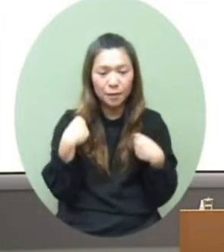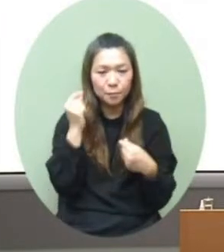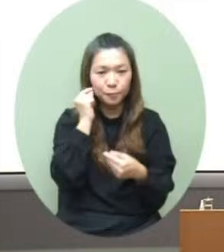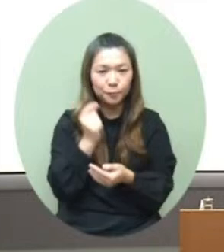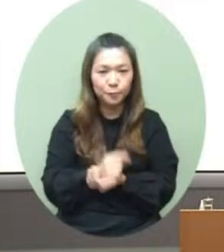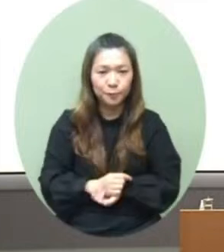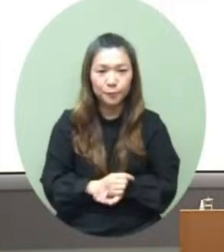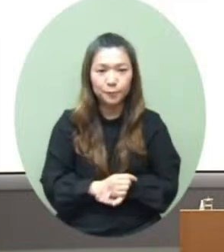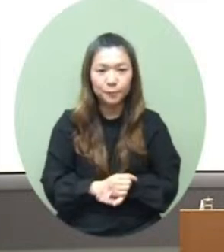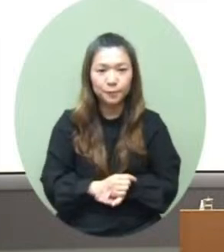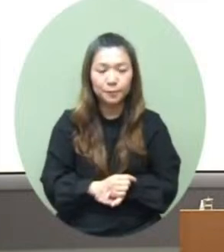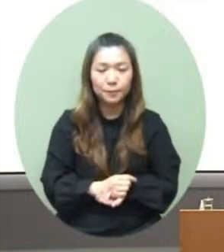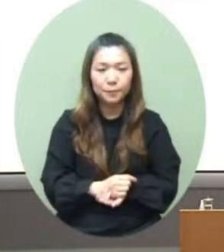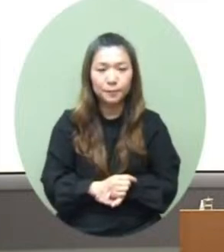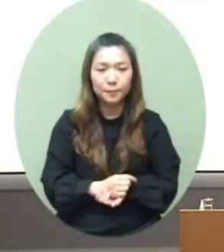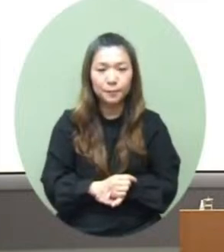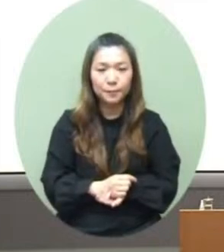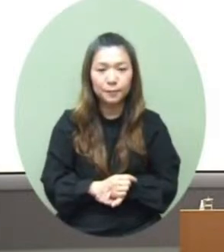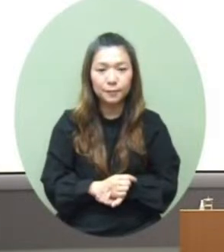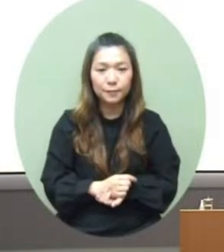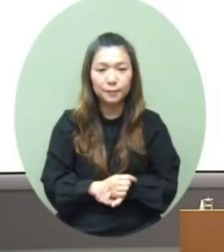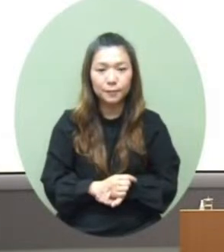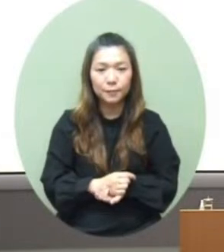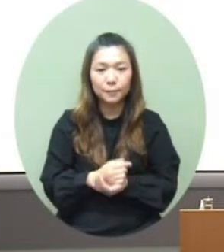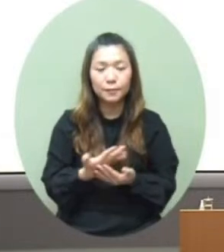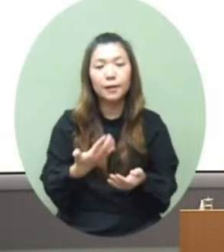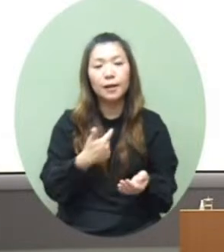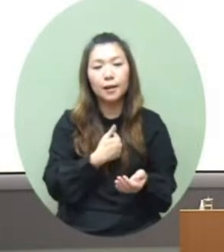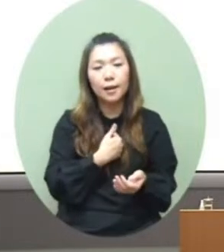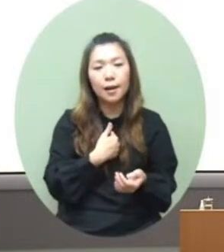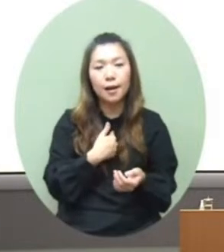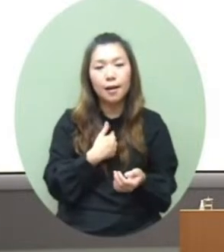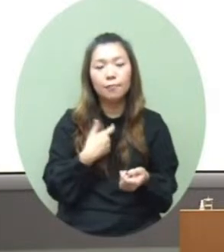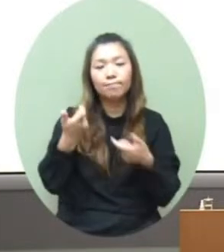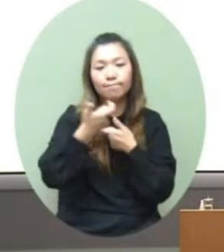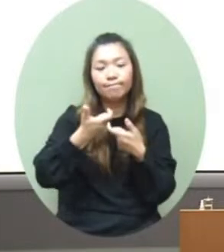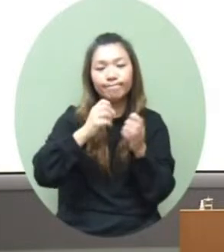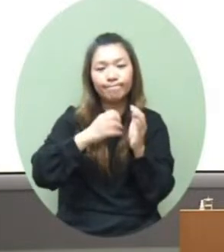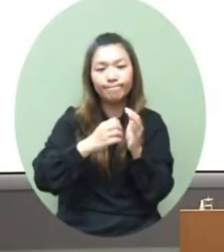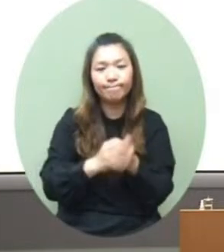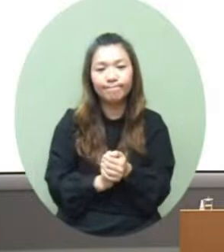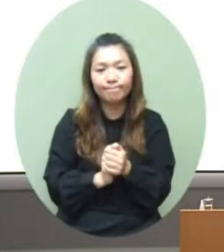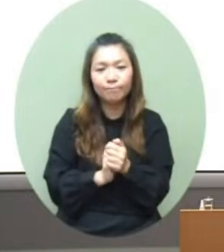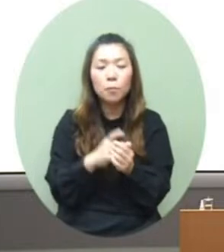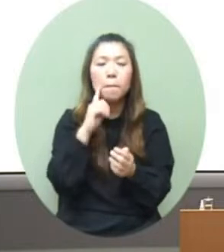Near to me, in the last row, the lady in white.